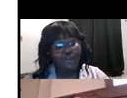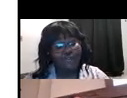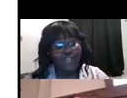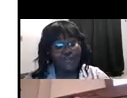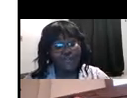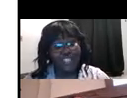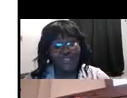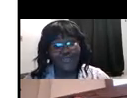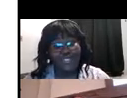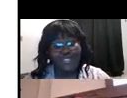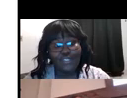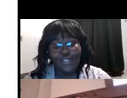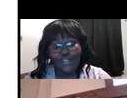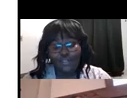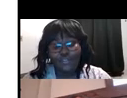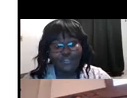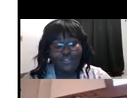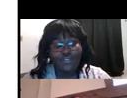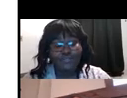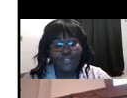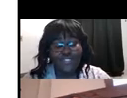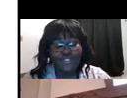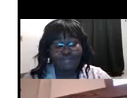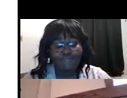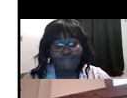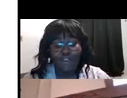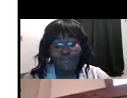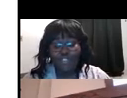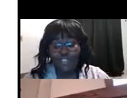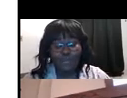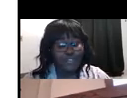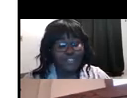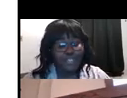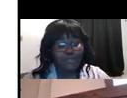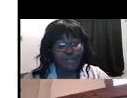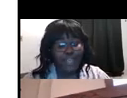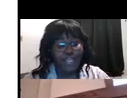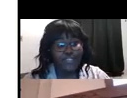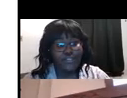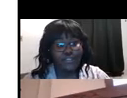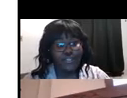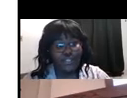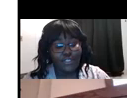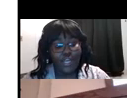all federal funding will be used, which is very much an emergency in my